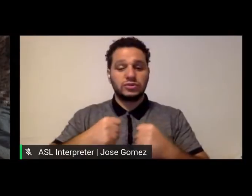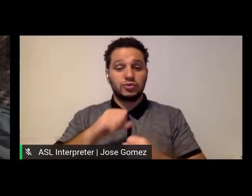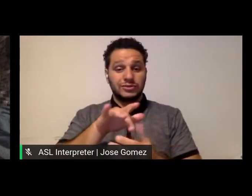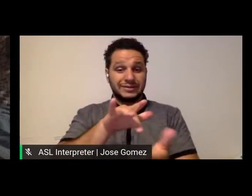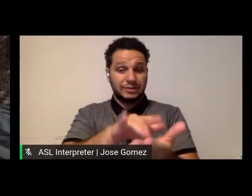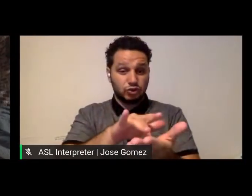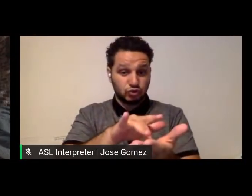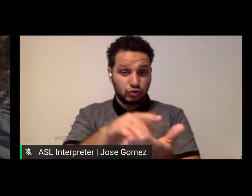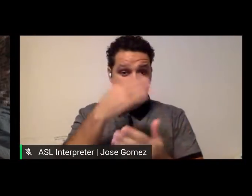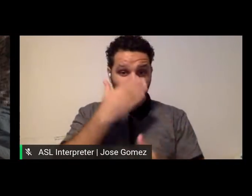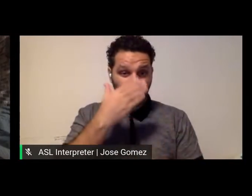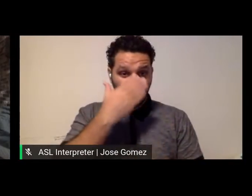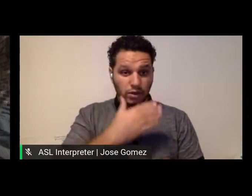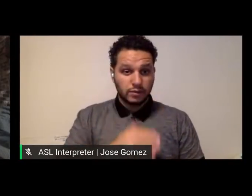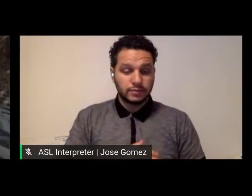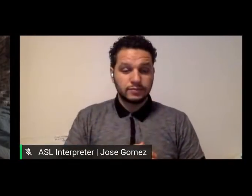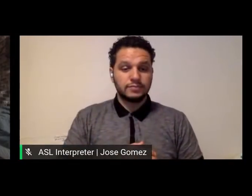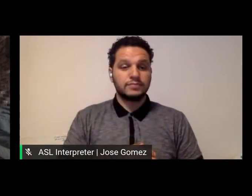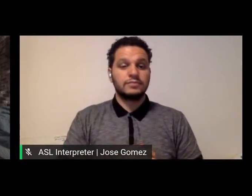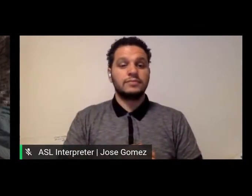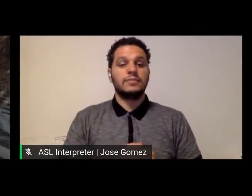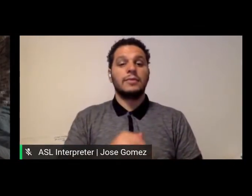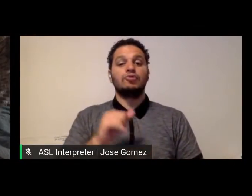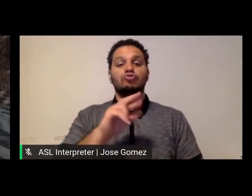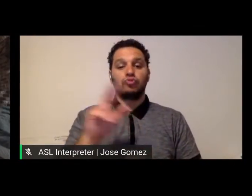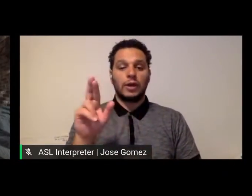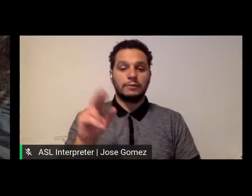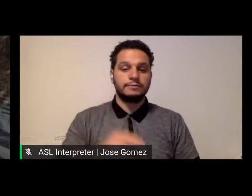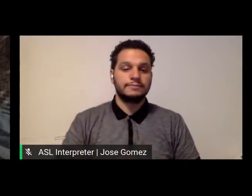front and right